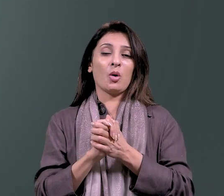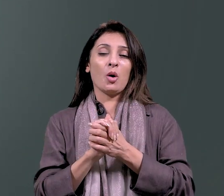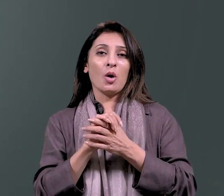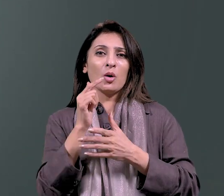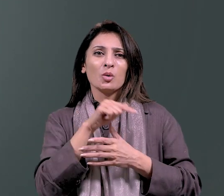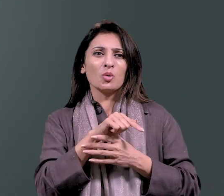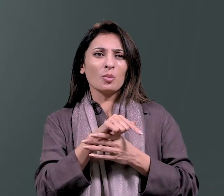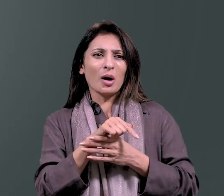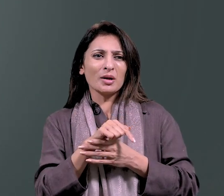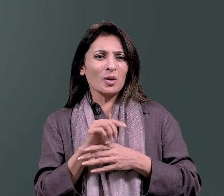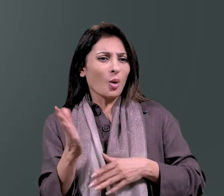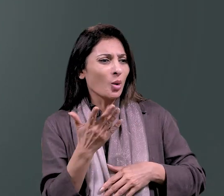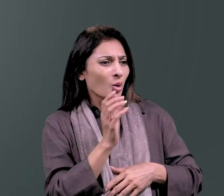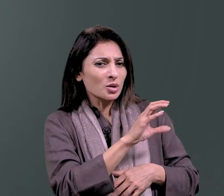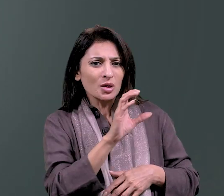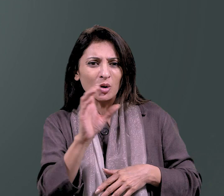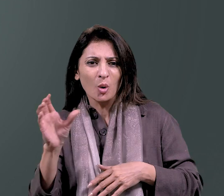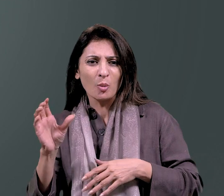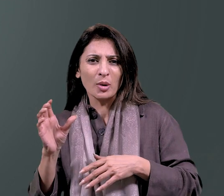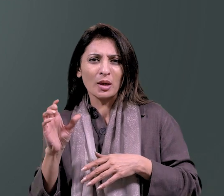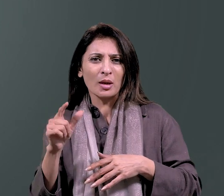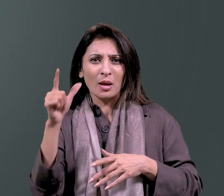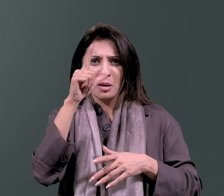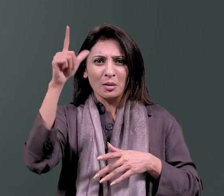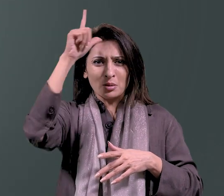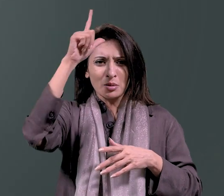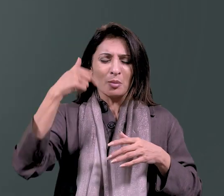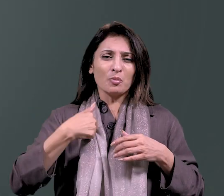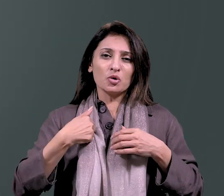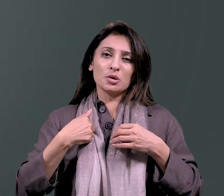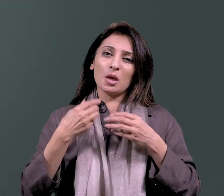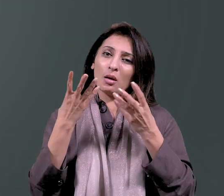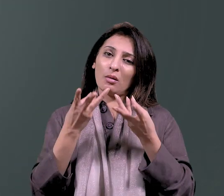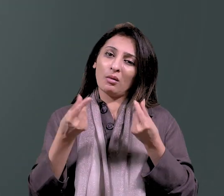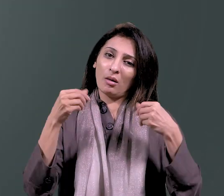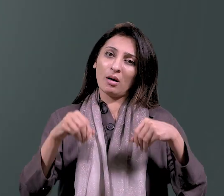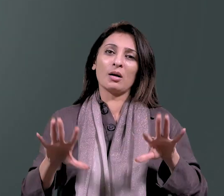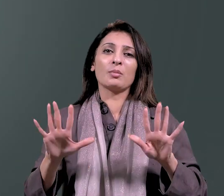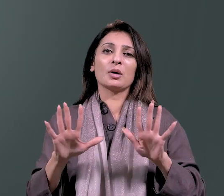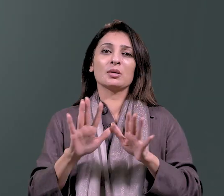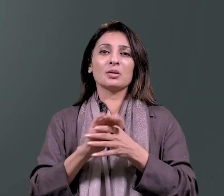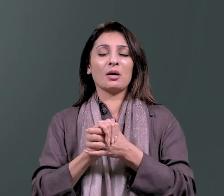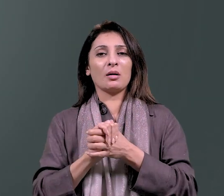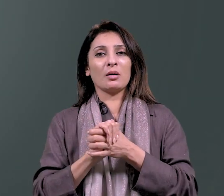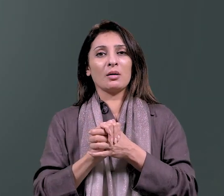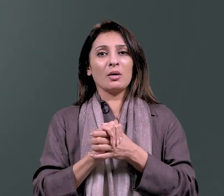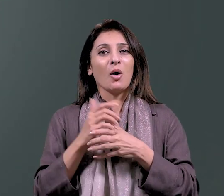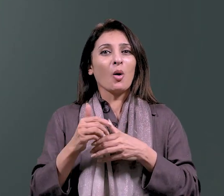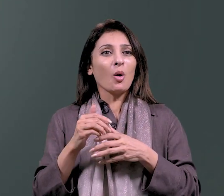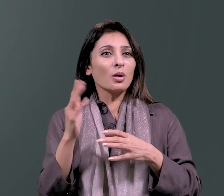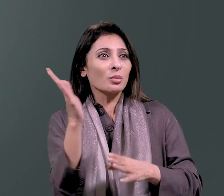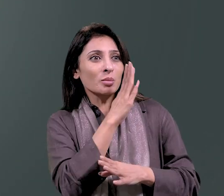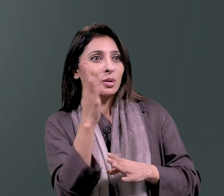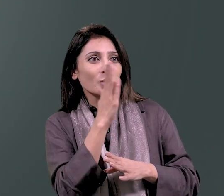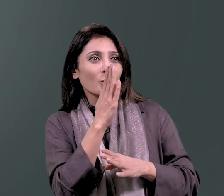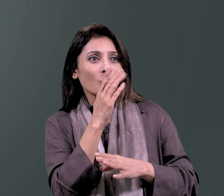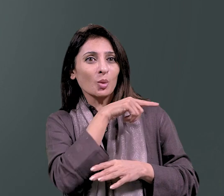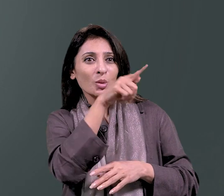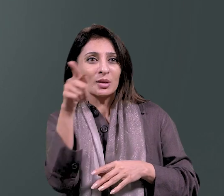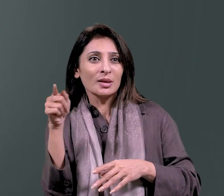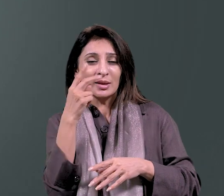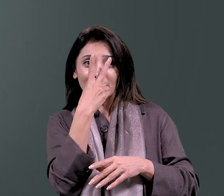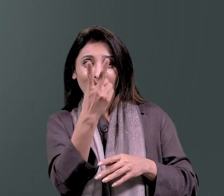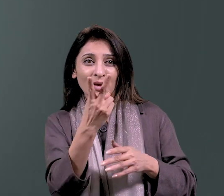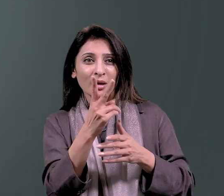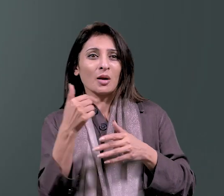Your recklessness in many areas now fills me with dread. Throwing caution to the winds,